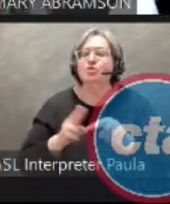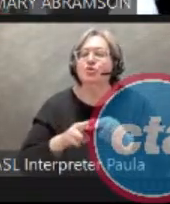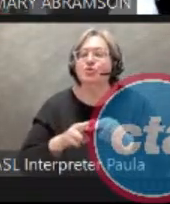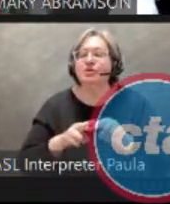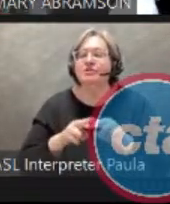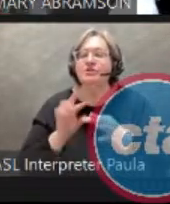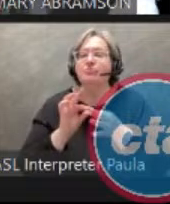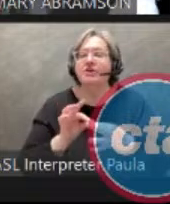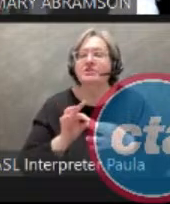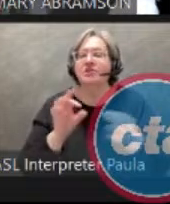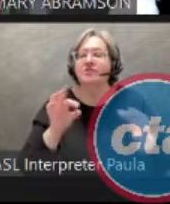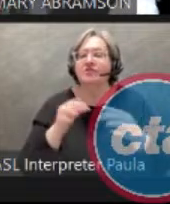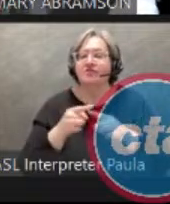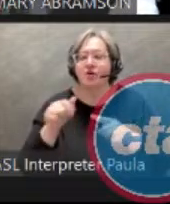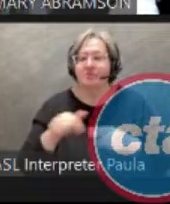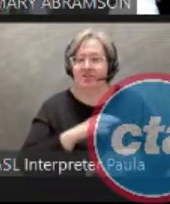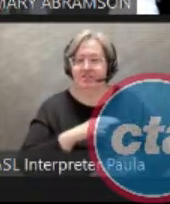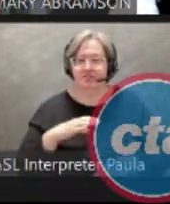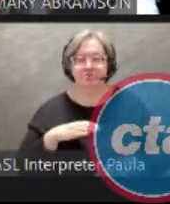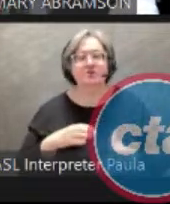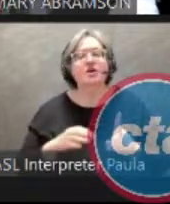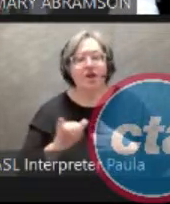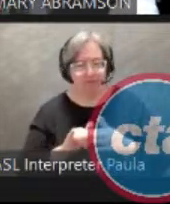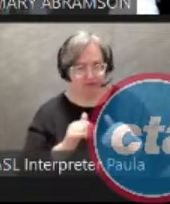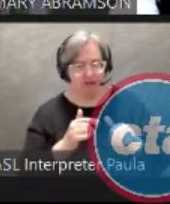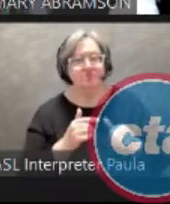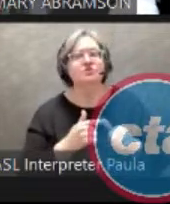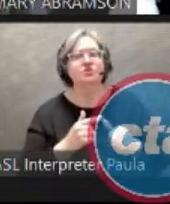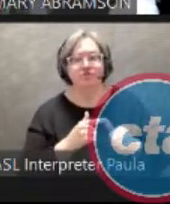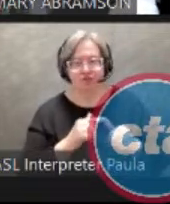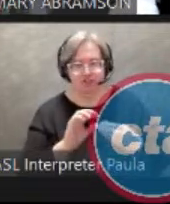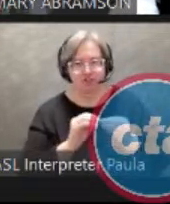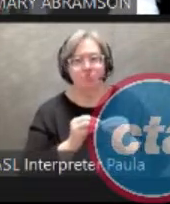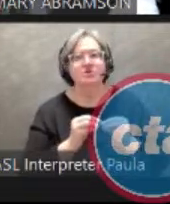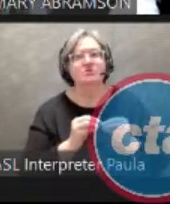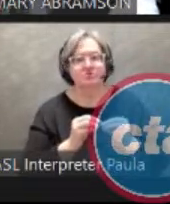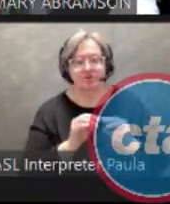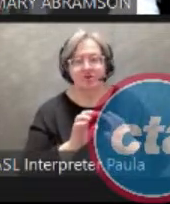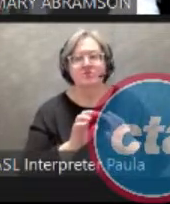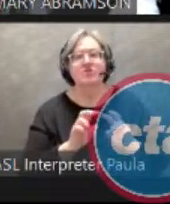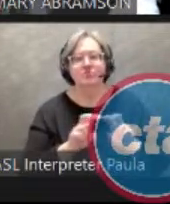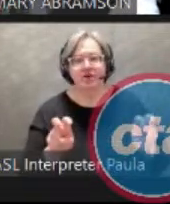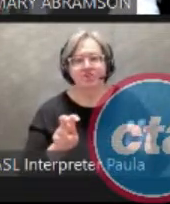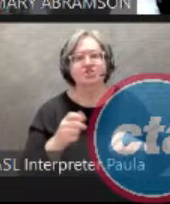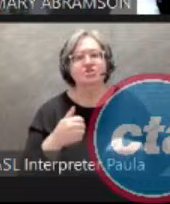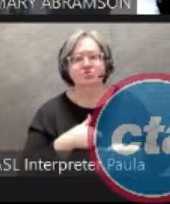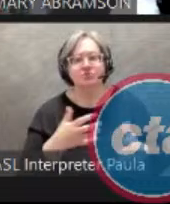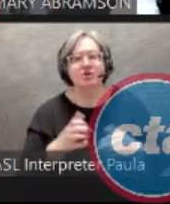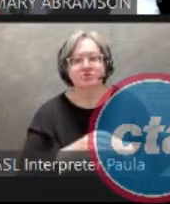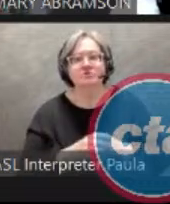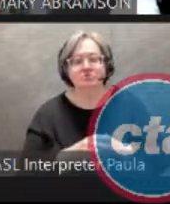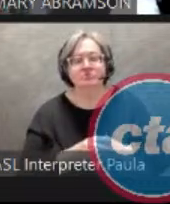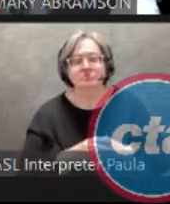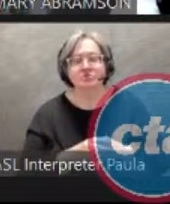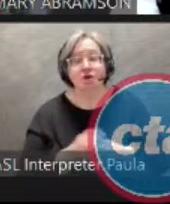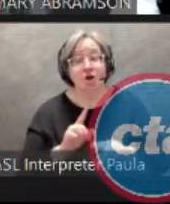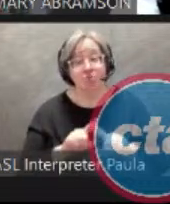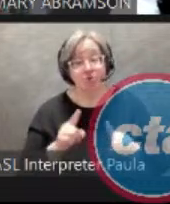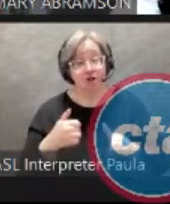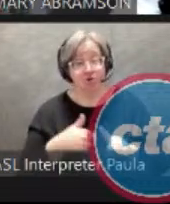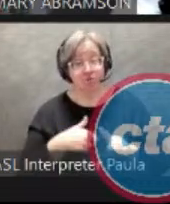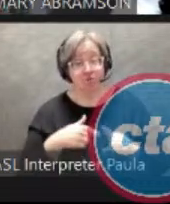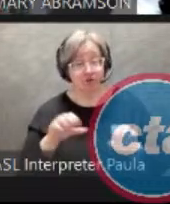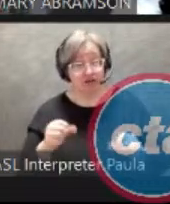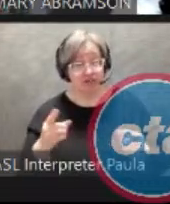committee? That is the initial amount that we have. Just curious. Previous design. What we can do is we